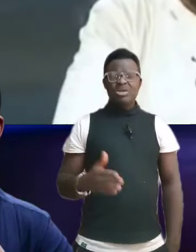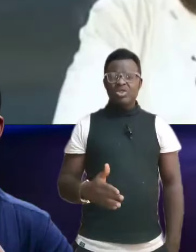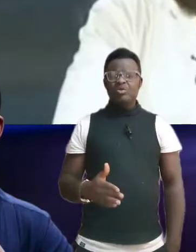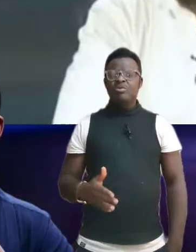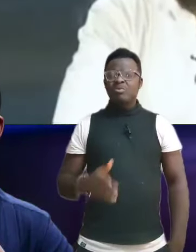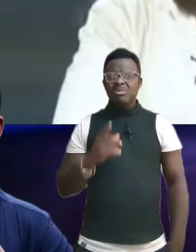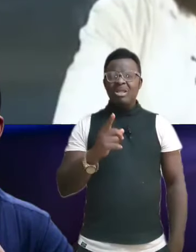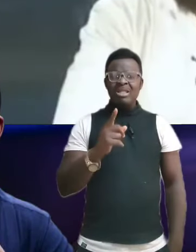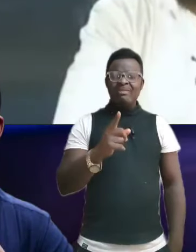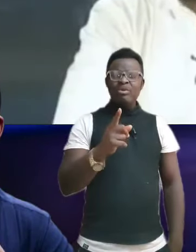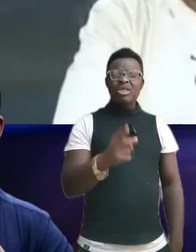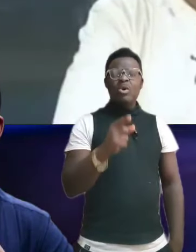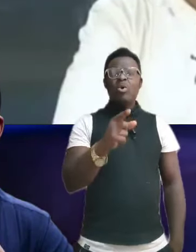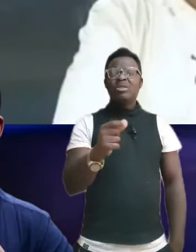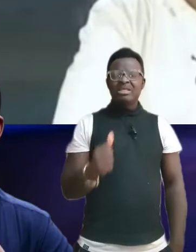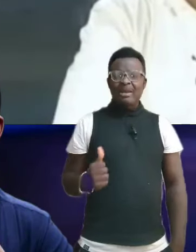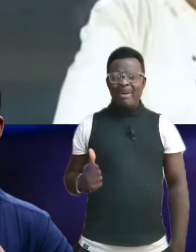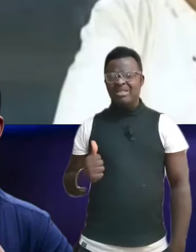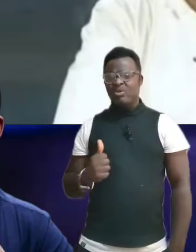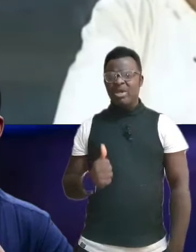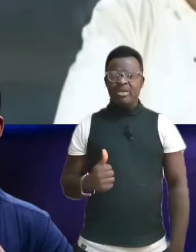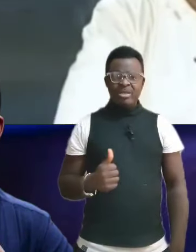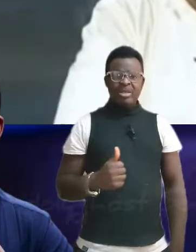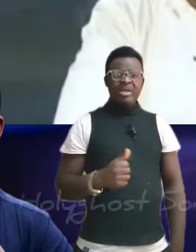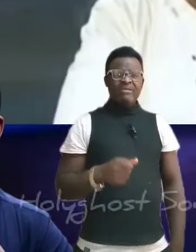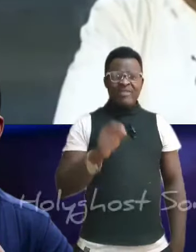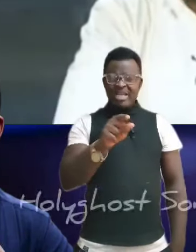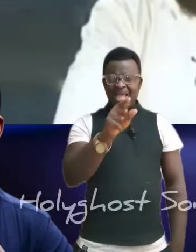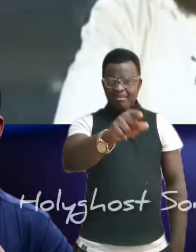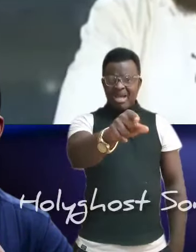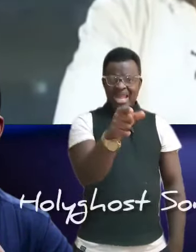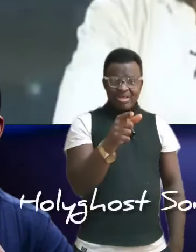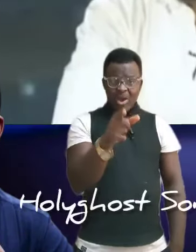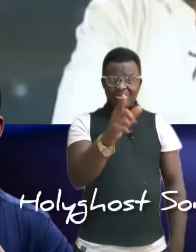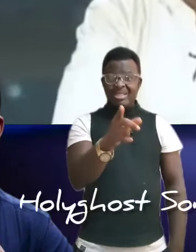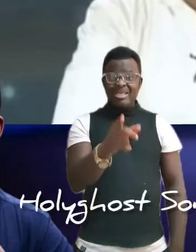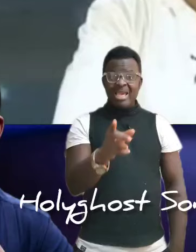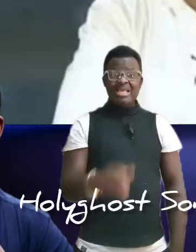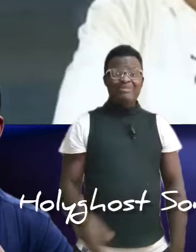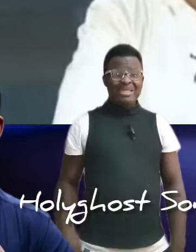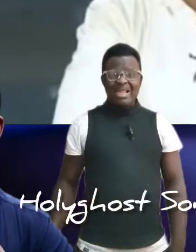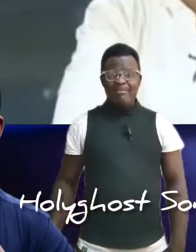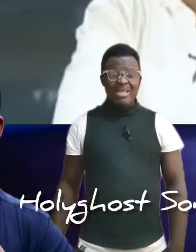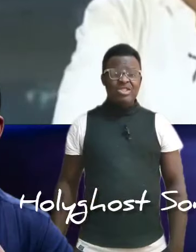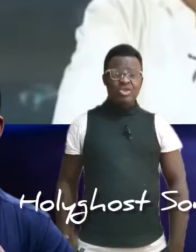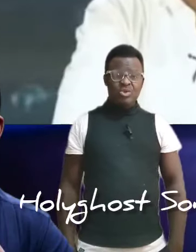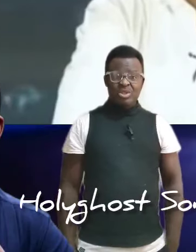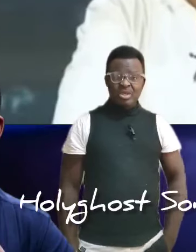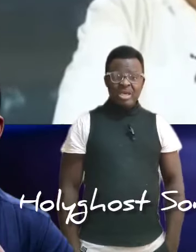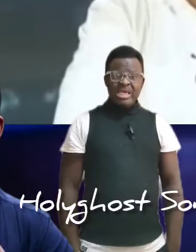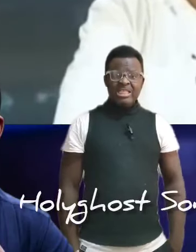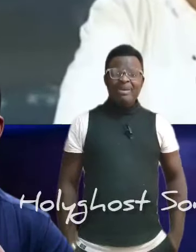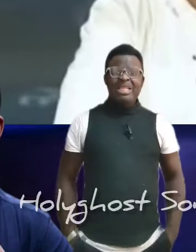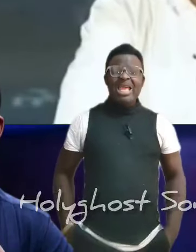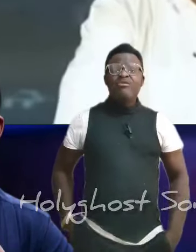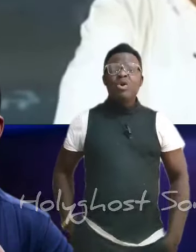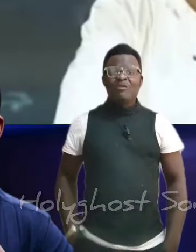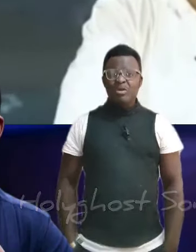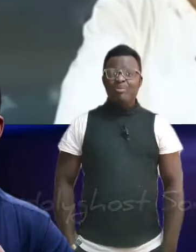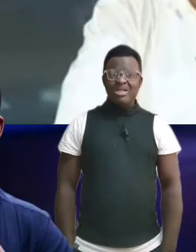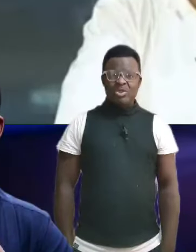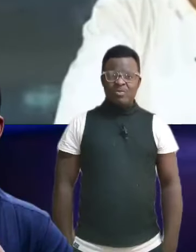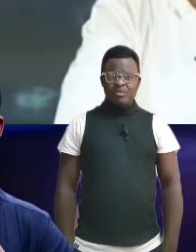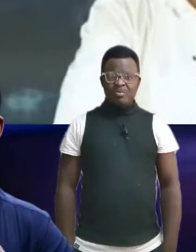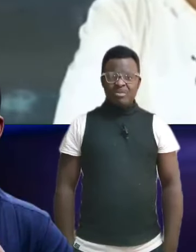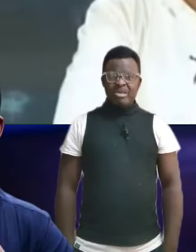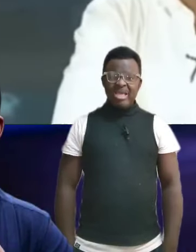away. Having said that, it's also important to note that government at all levels must be seen to be protecting the rights of the people, not infringing